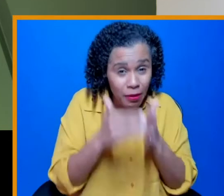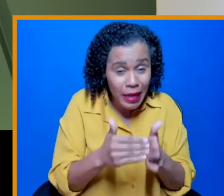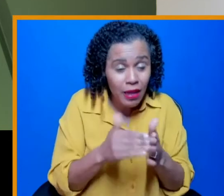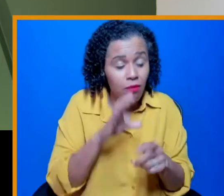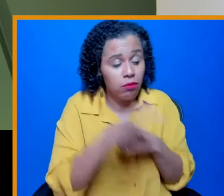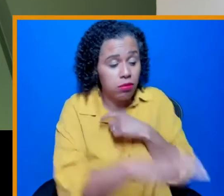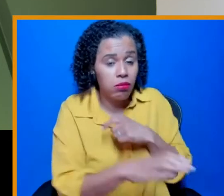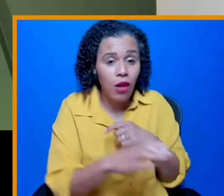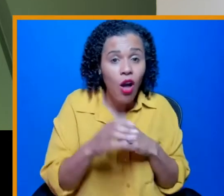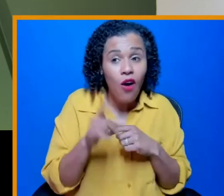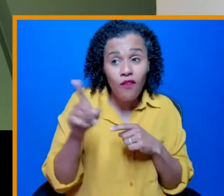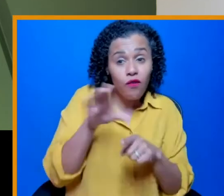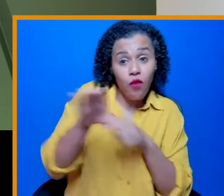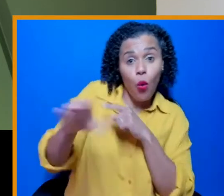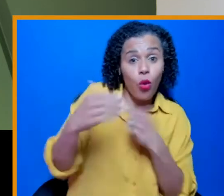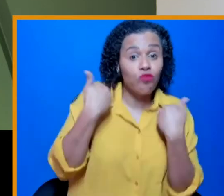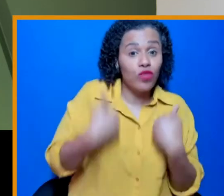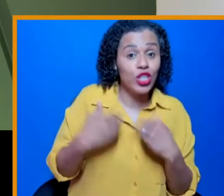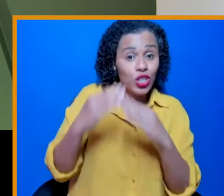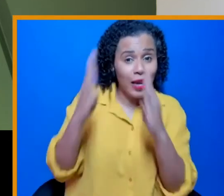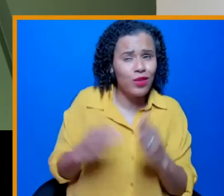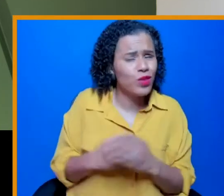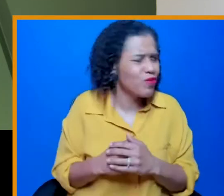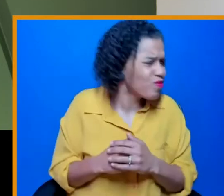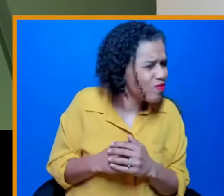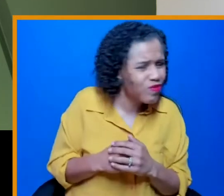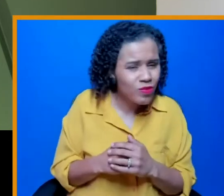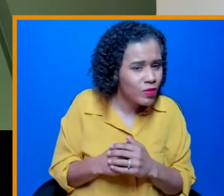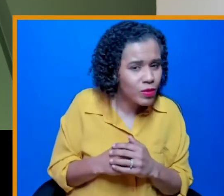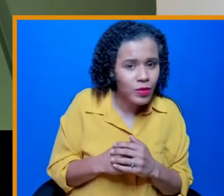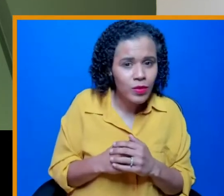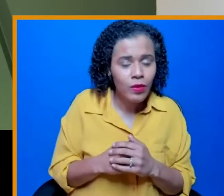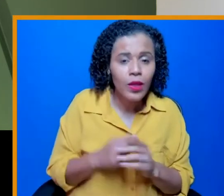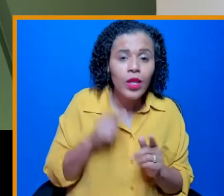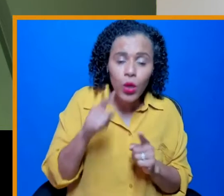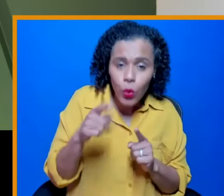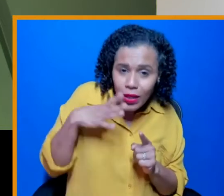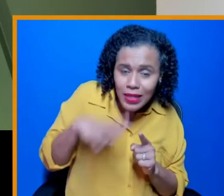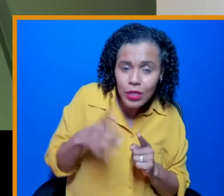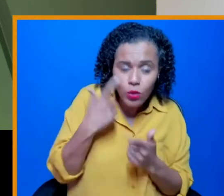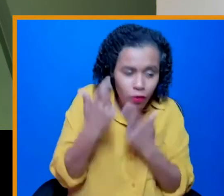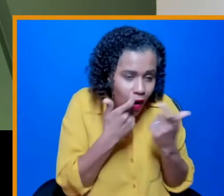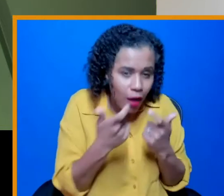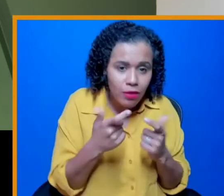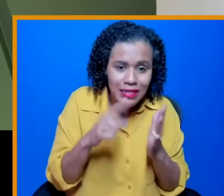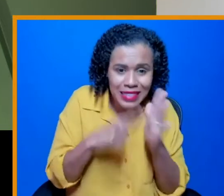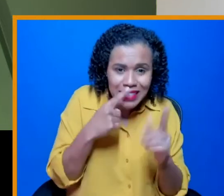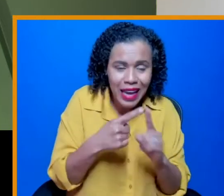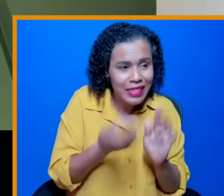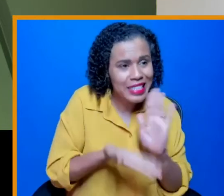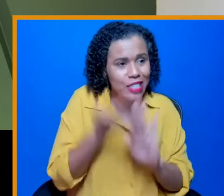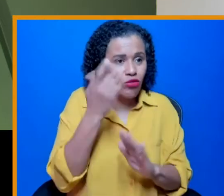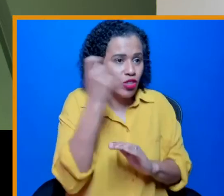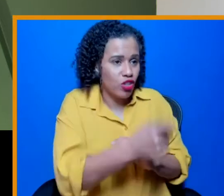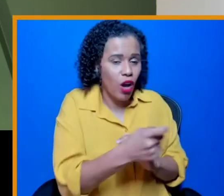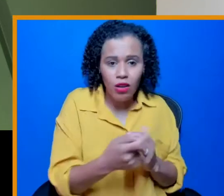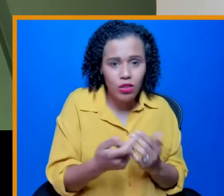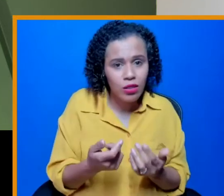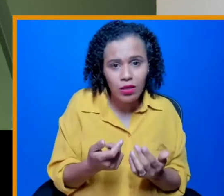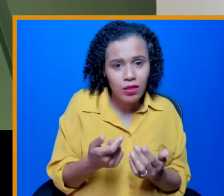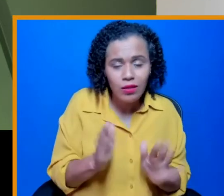then either we have to be less ambitious about changing the manifesto, or we have to find more tax rises somewhere else. Put it another